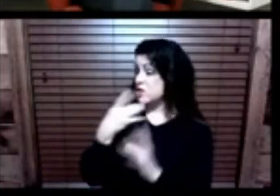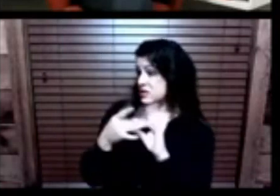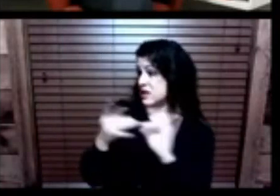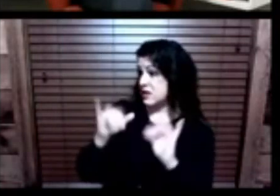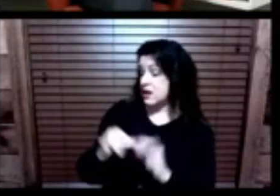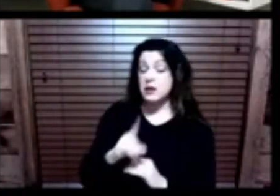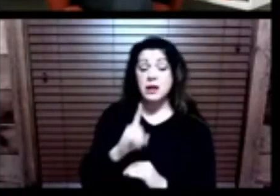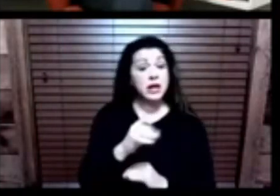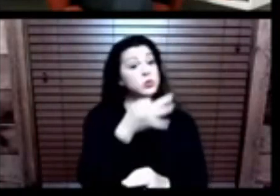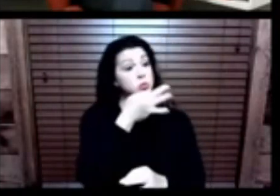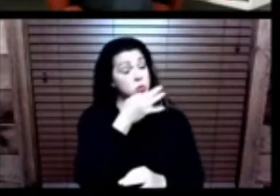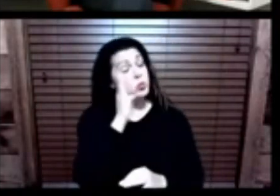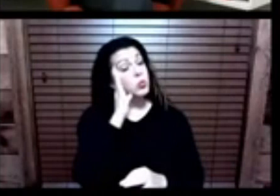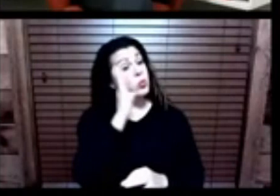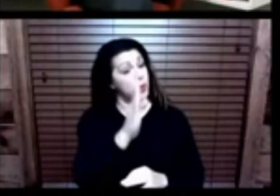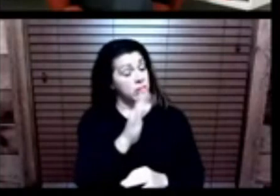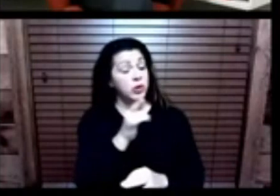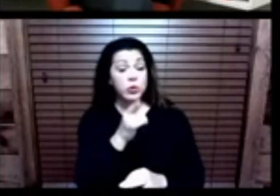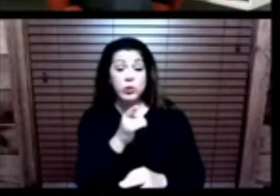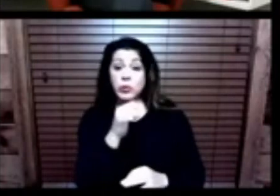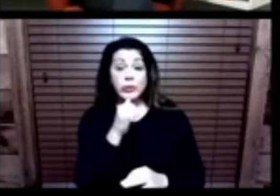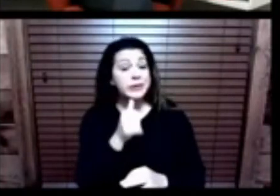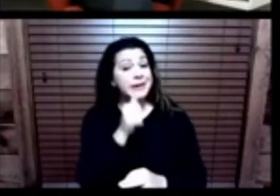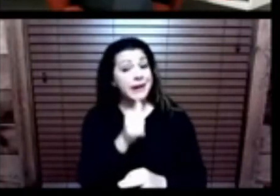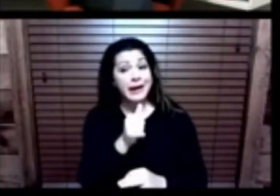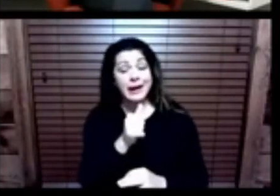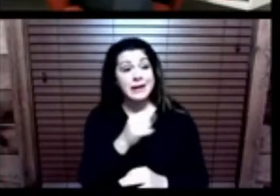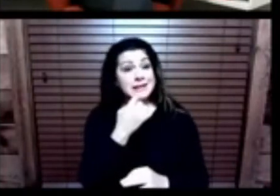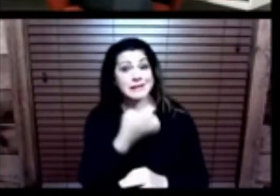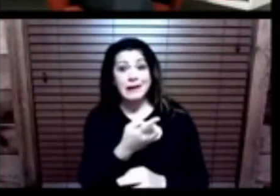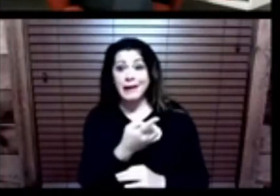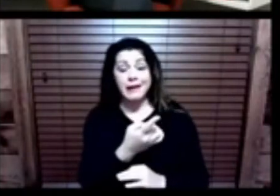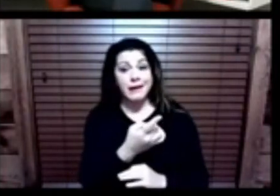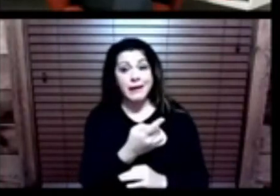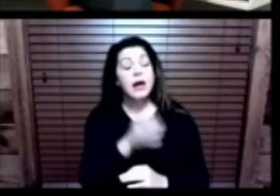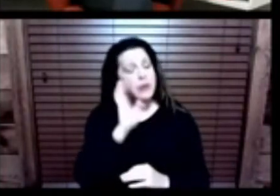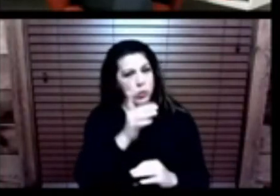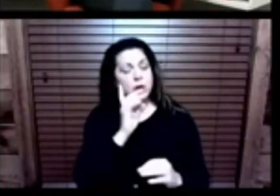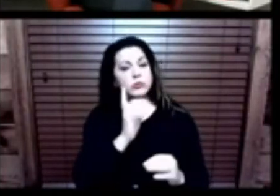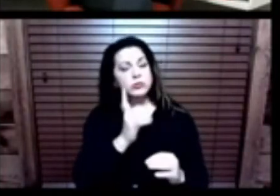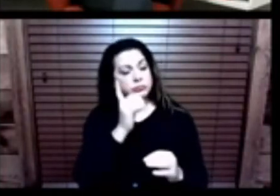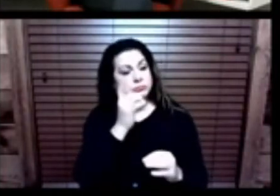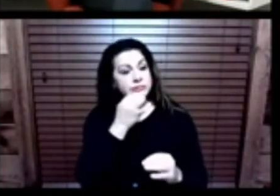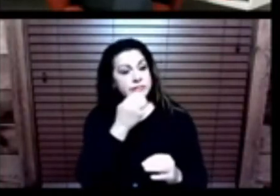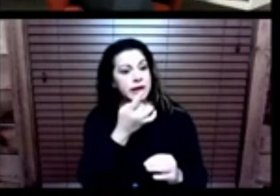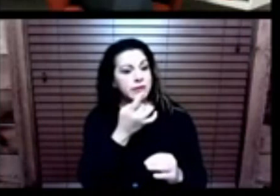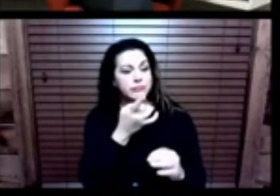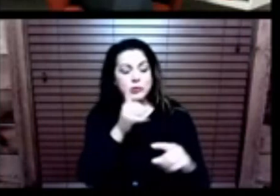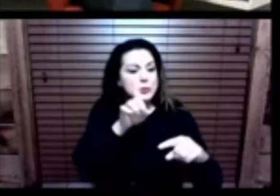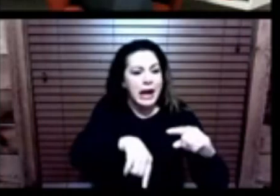on its way there now. You won't be able to outright think. There will be a charge if you think too much in a minute.